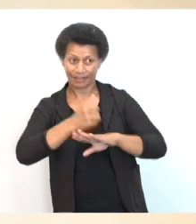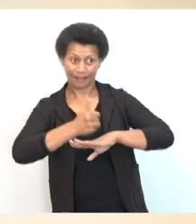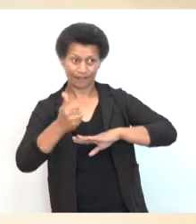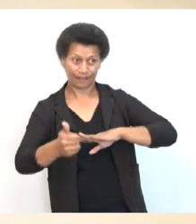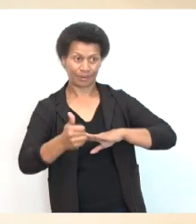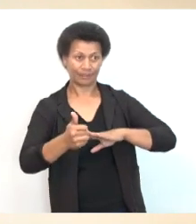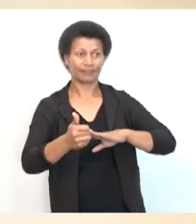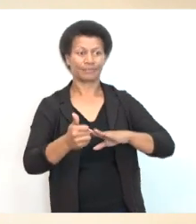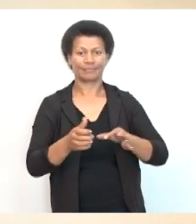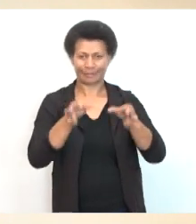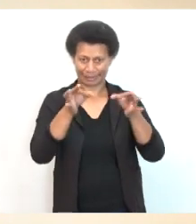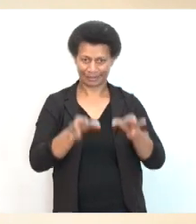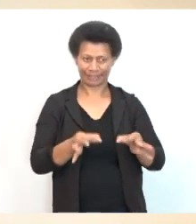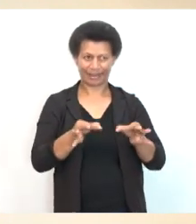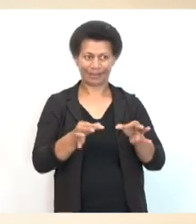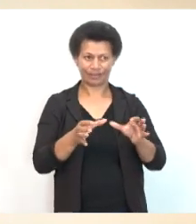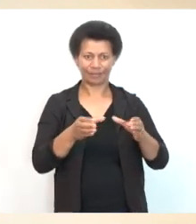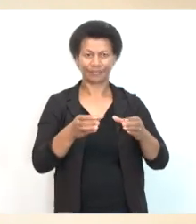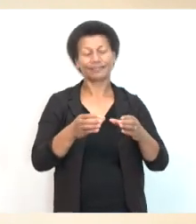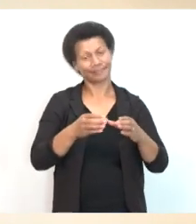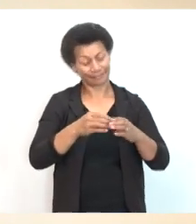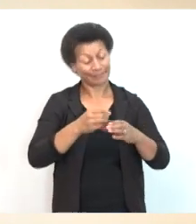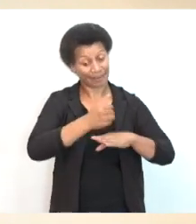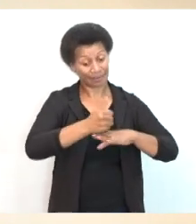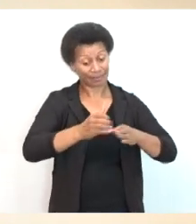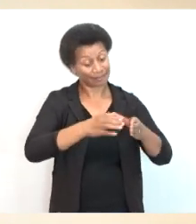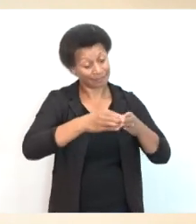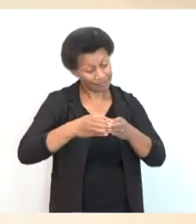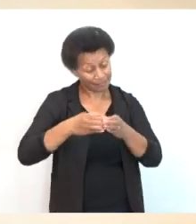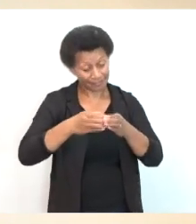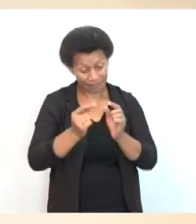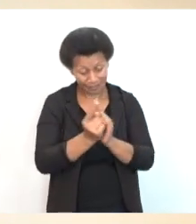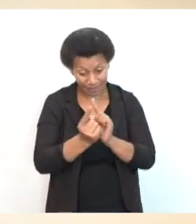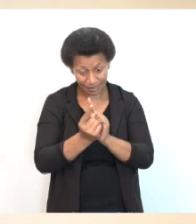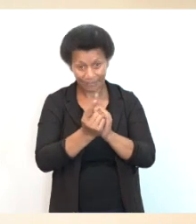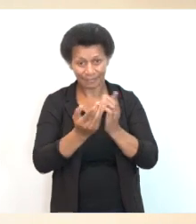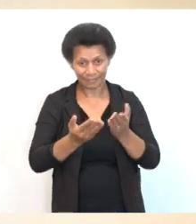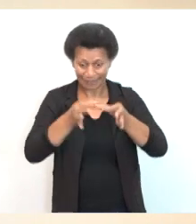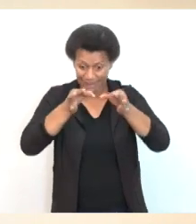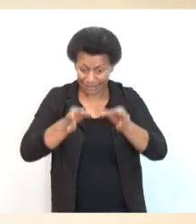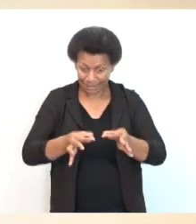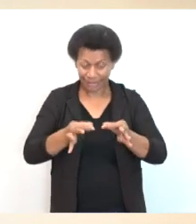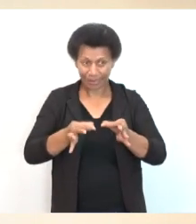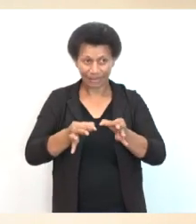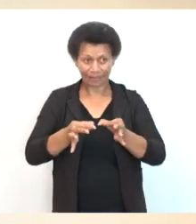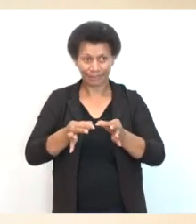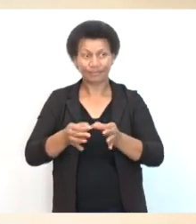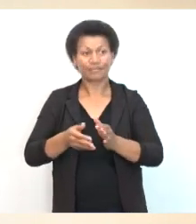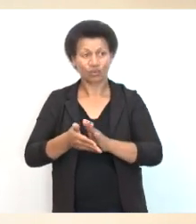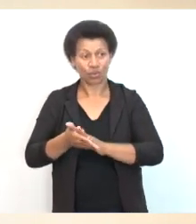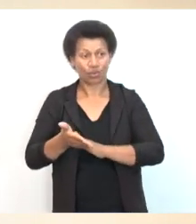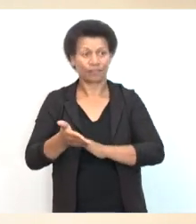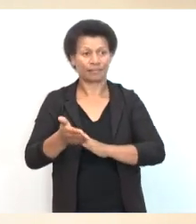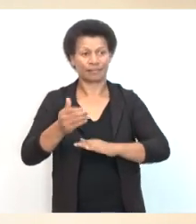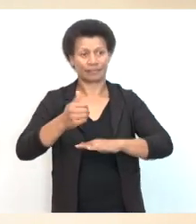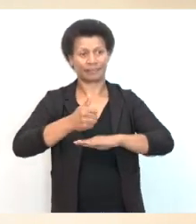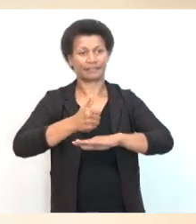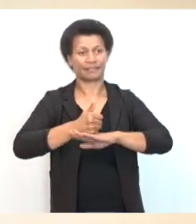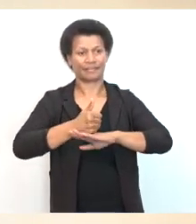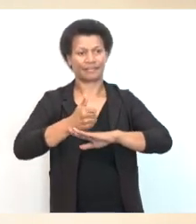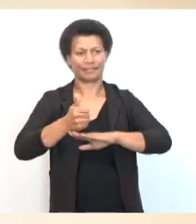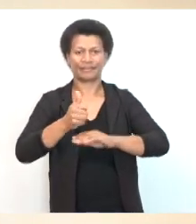So, Mary from Fiji Times. So my question is on the no job, no job policy. Those who have lost their jobs in the